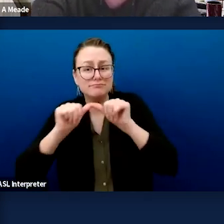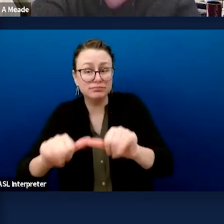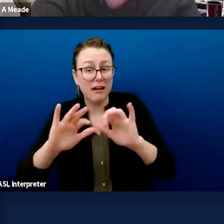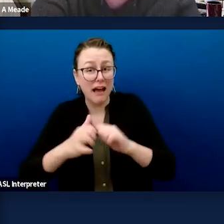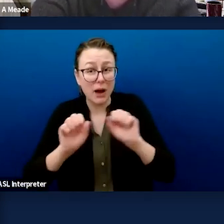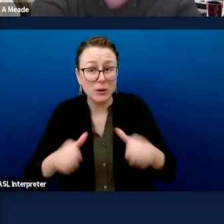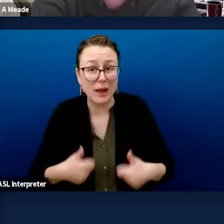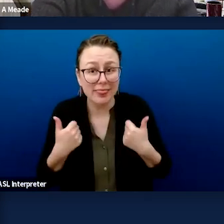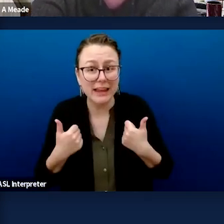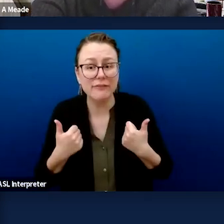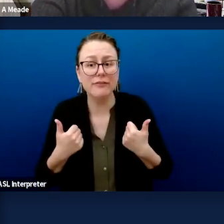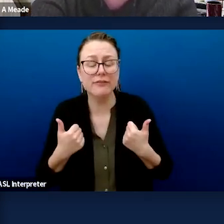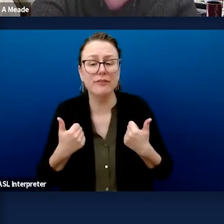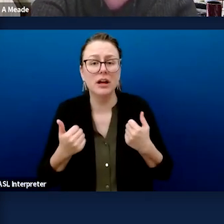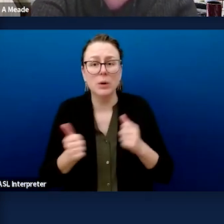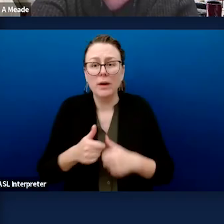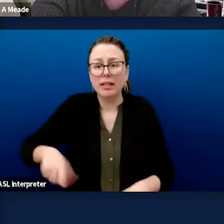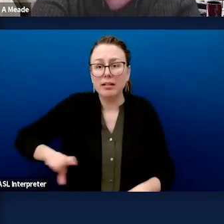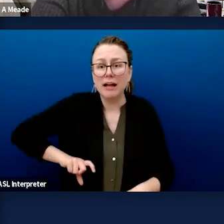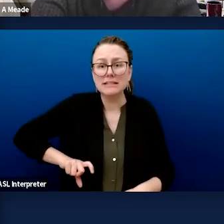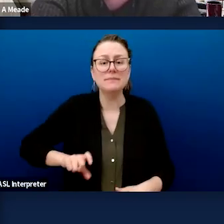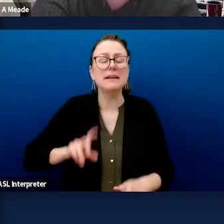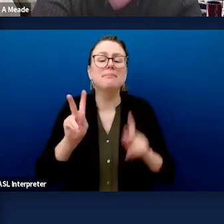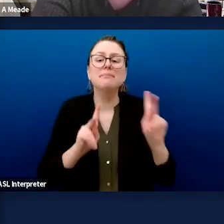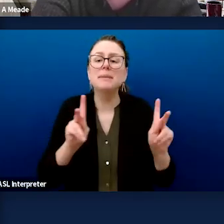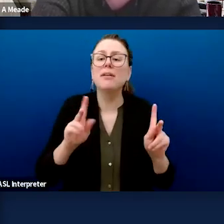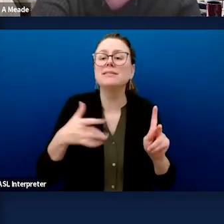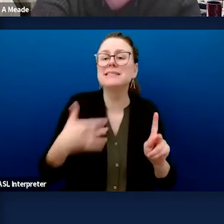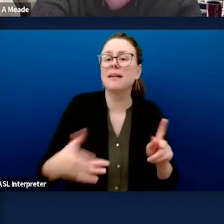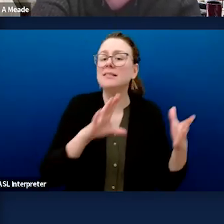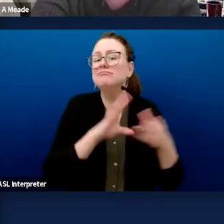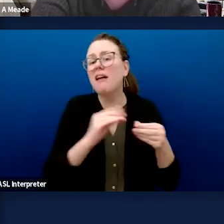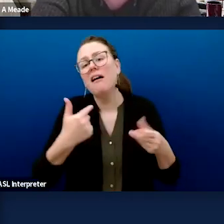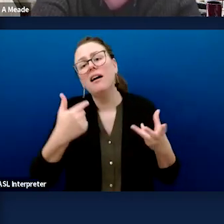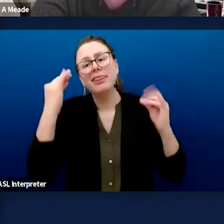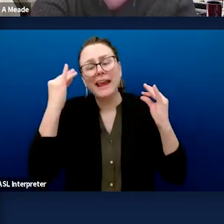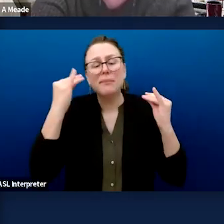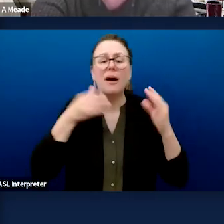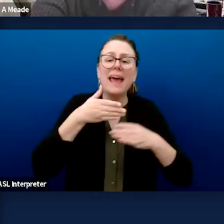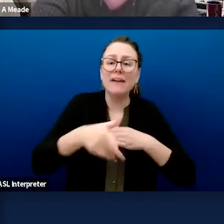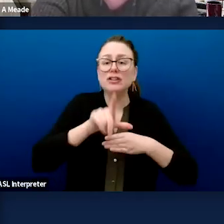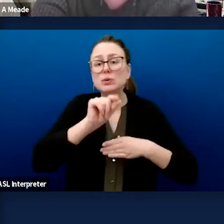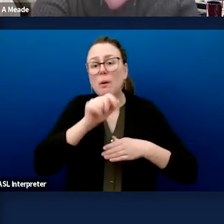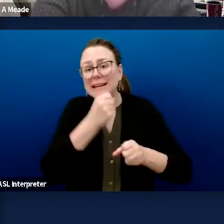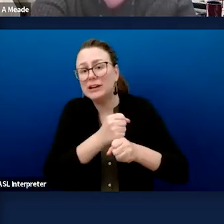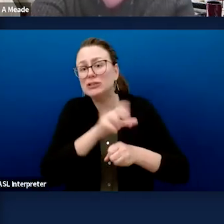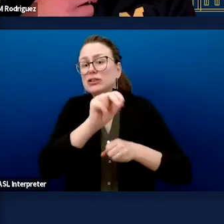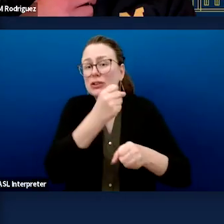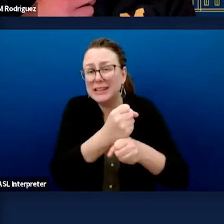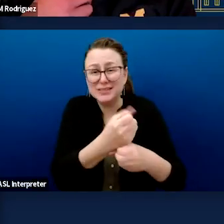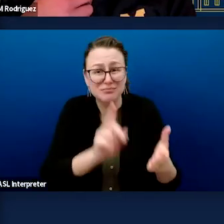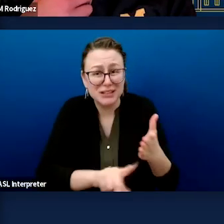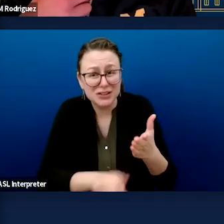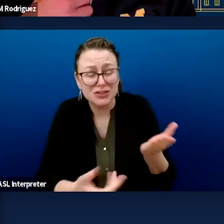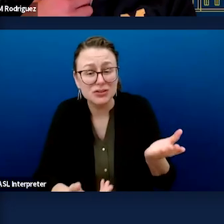consider a colostomy after 20, 30 years, but is there any research about the There's amount of really time?